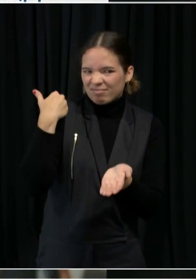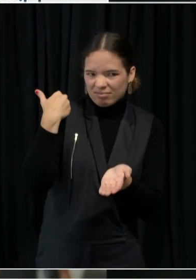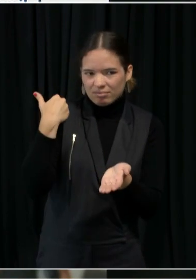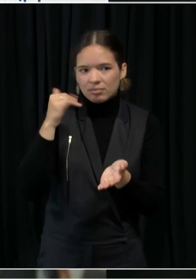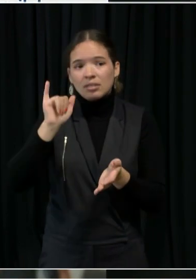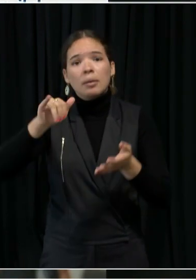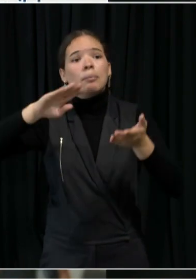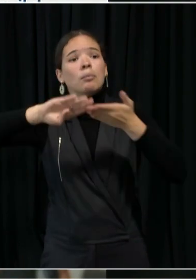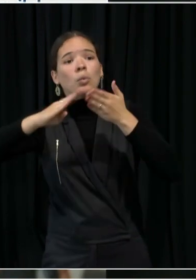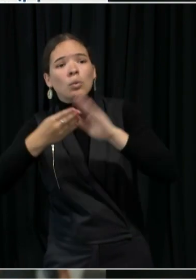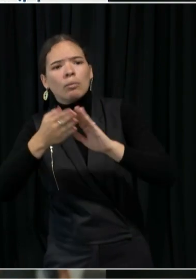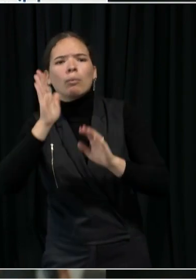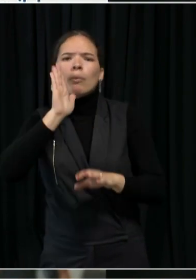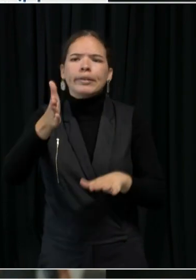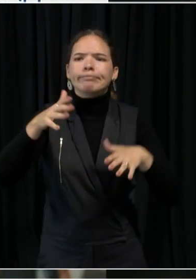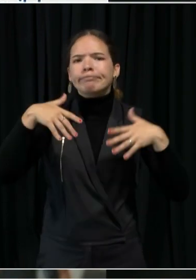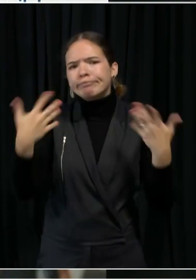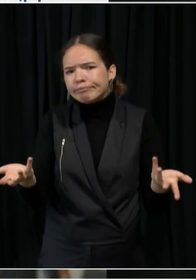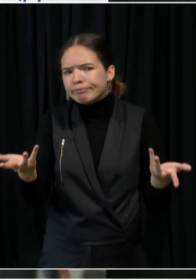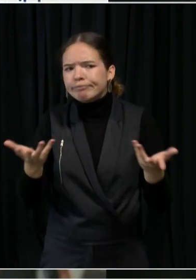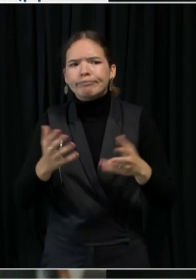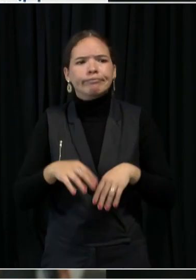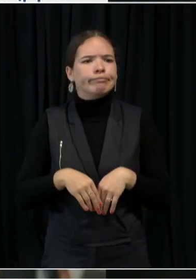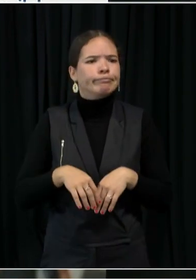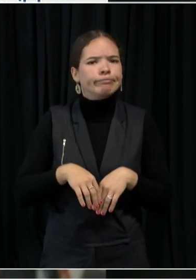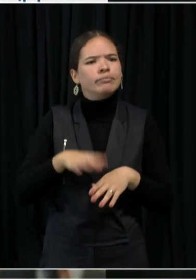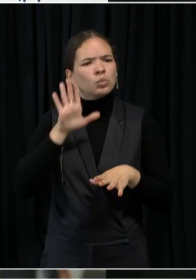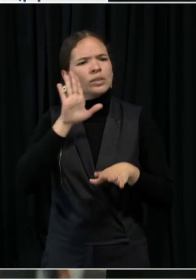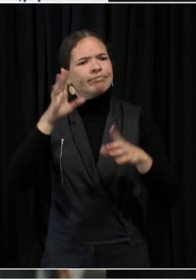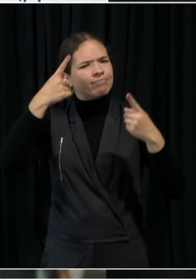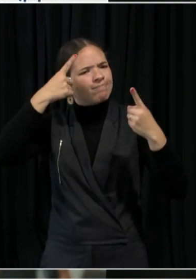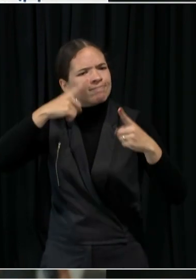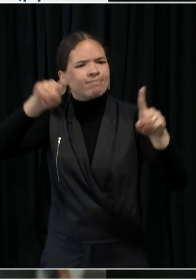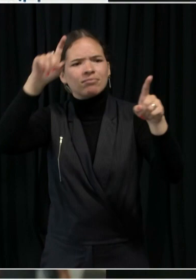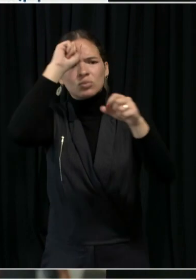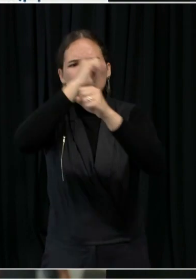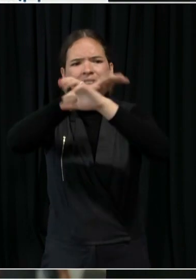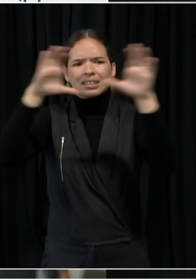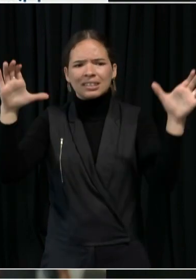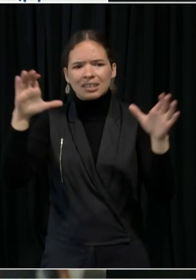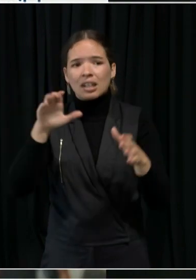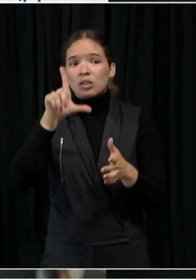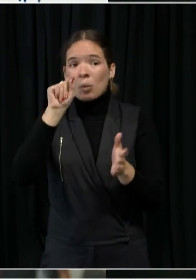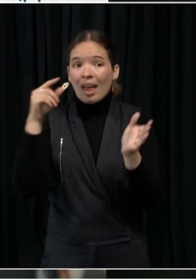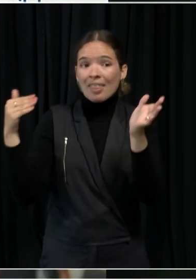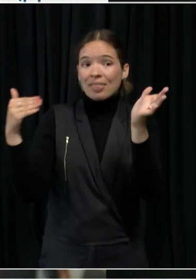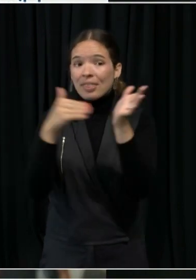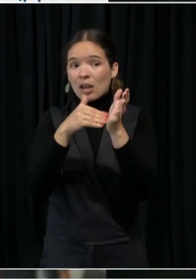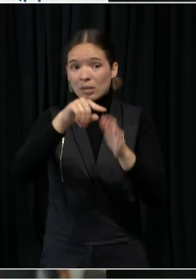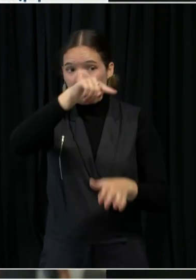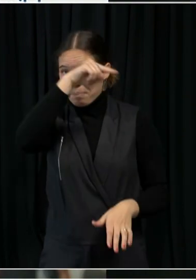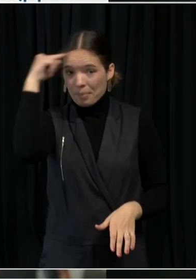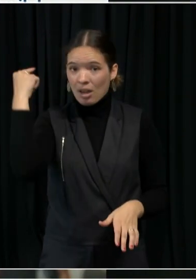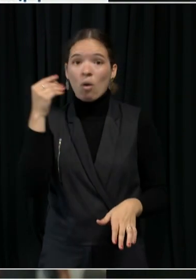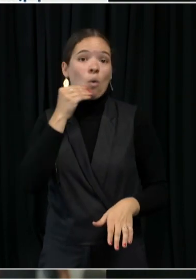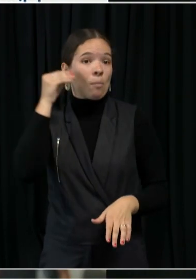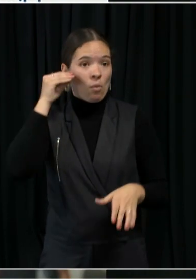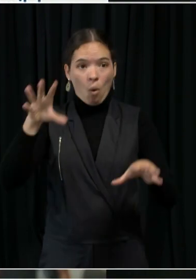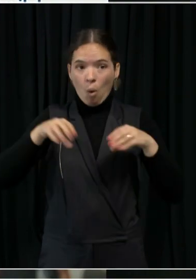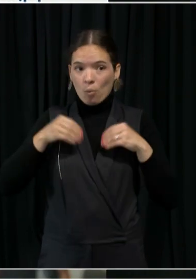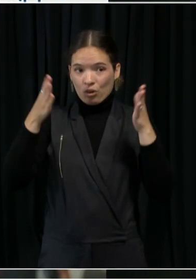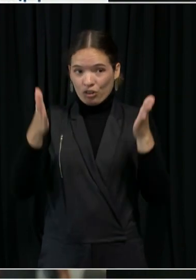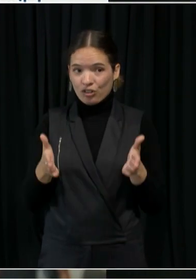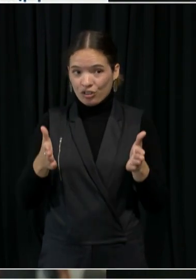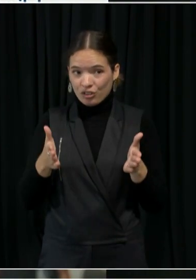reach a pretty big goal of 20,000 new Black homeowners in Washington, D.C. by 2030,